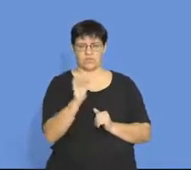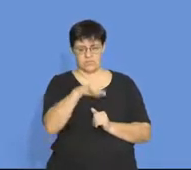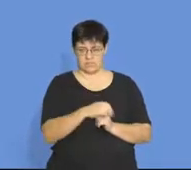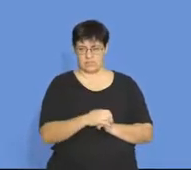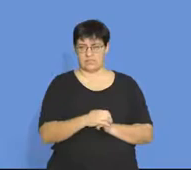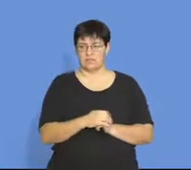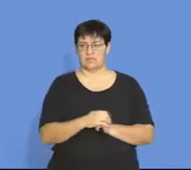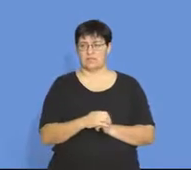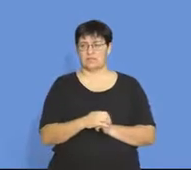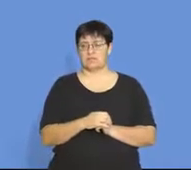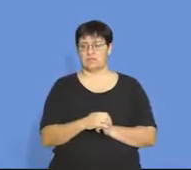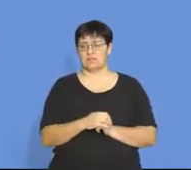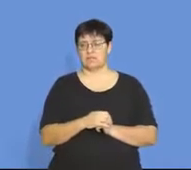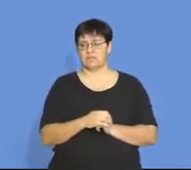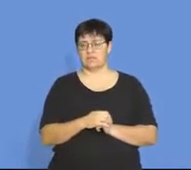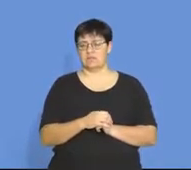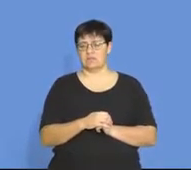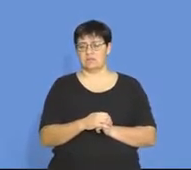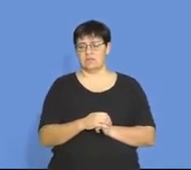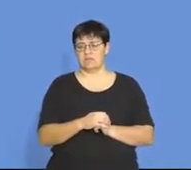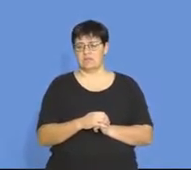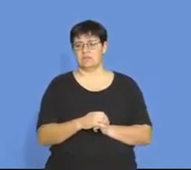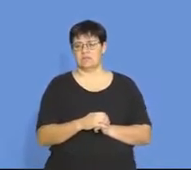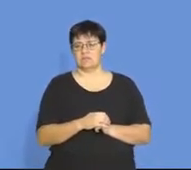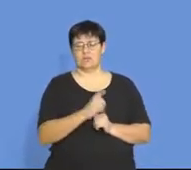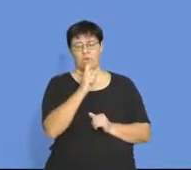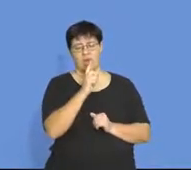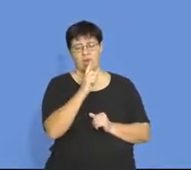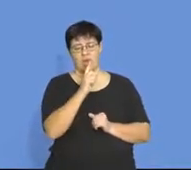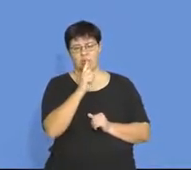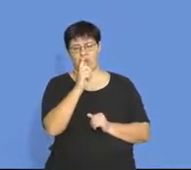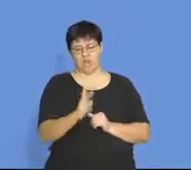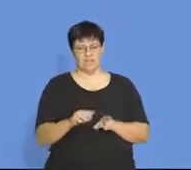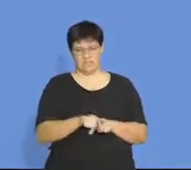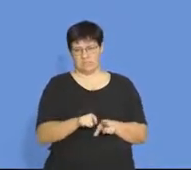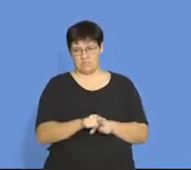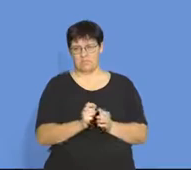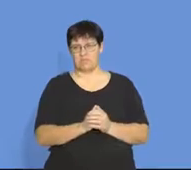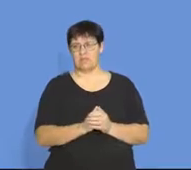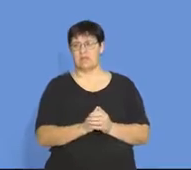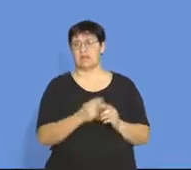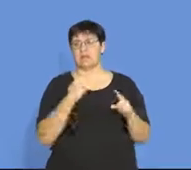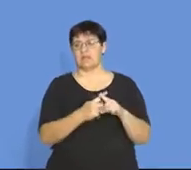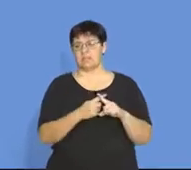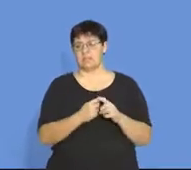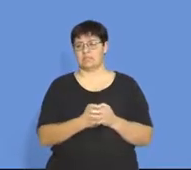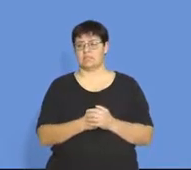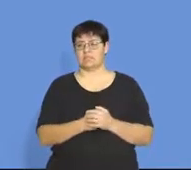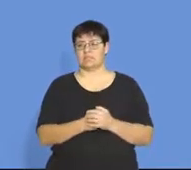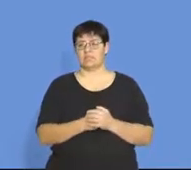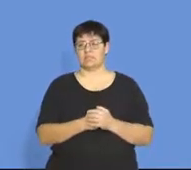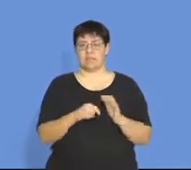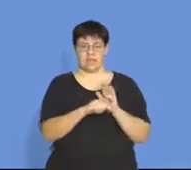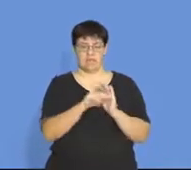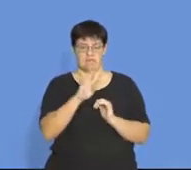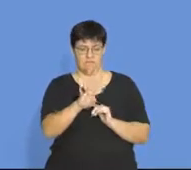Right? Oh, no, yes, negative 6 over 4 is the same as negative 1.5. And this will be multiplied